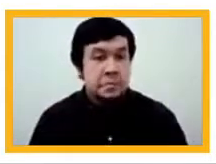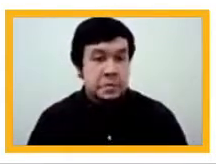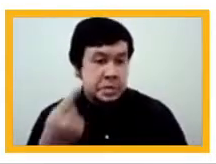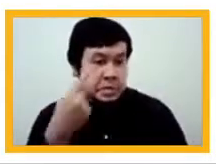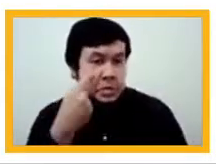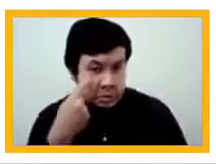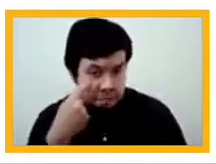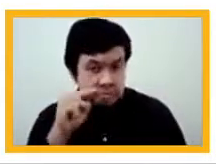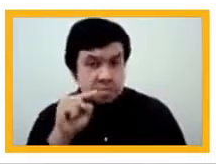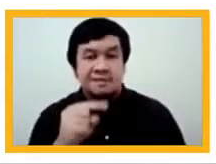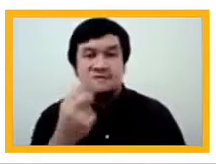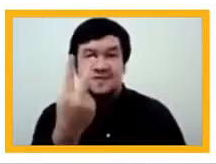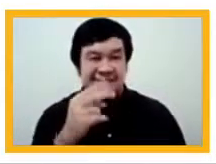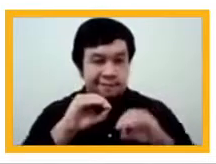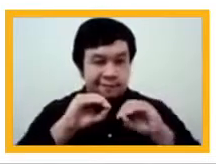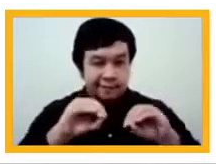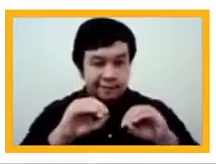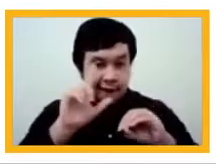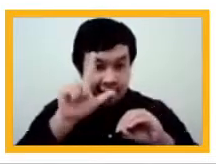education.